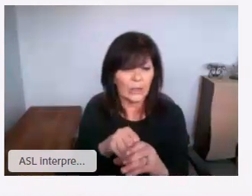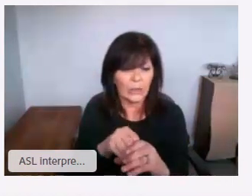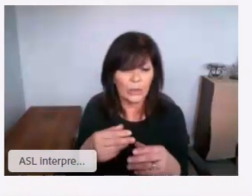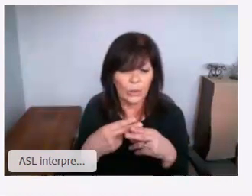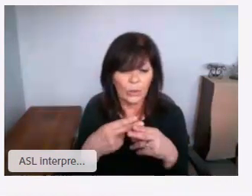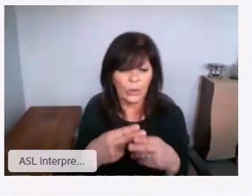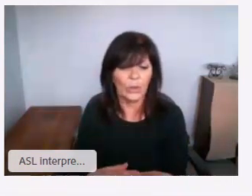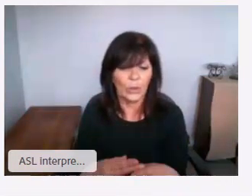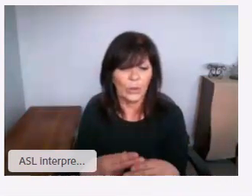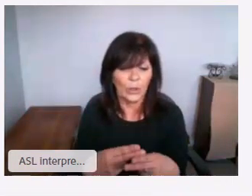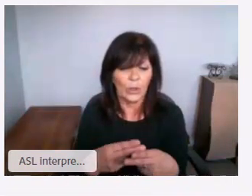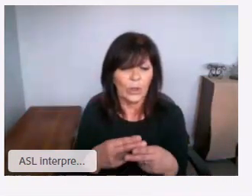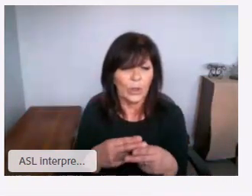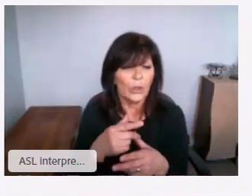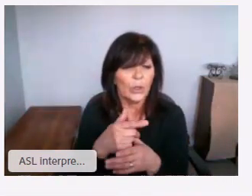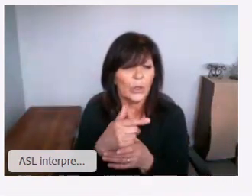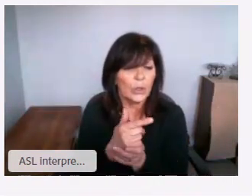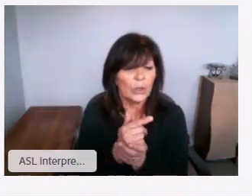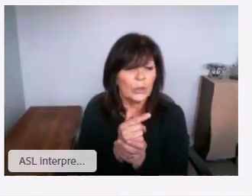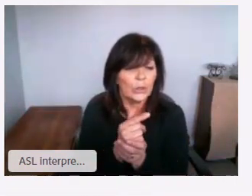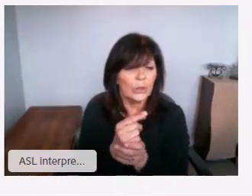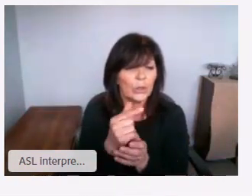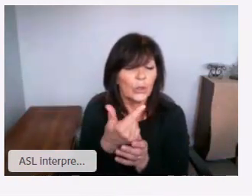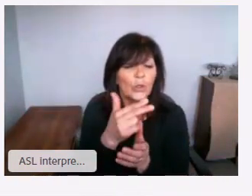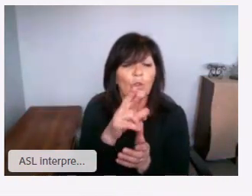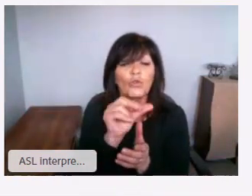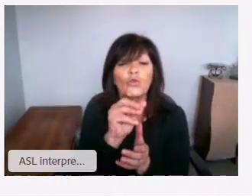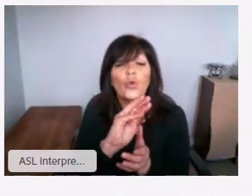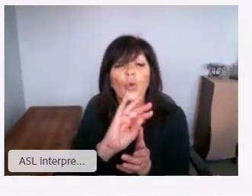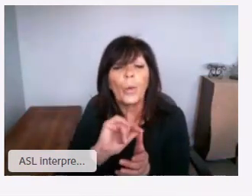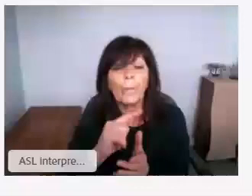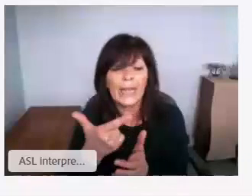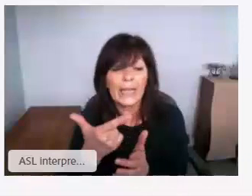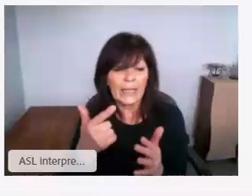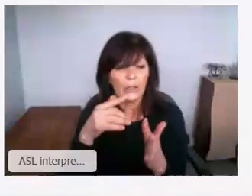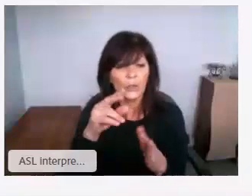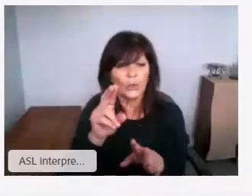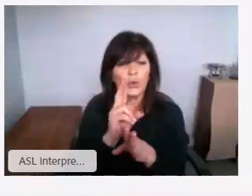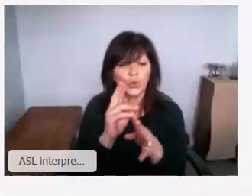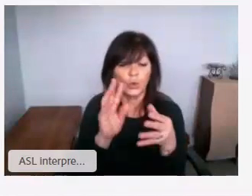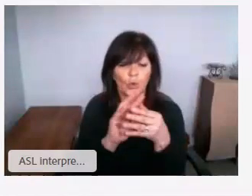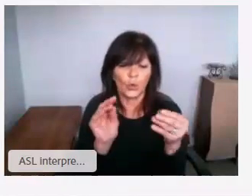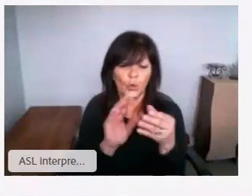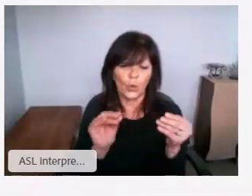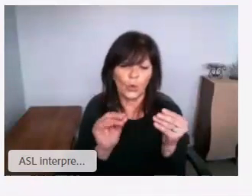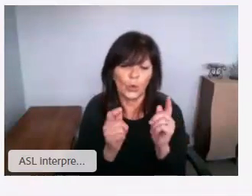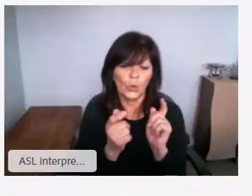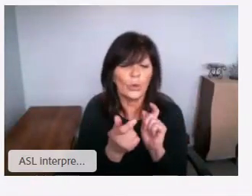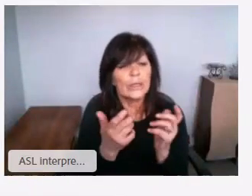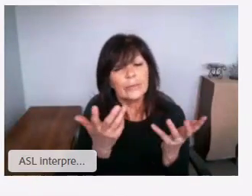user stories, which is detailing them in more